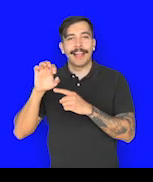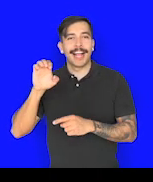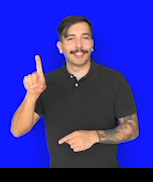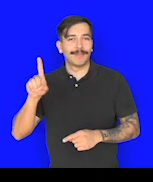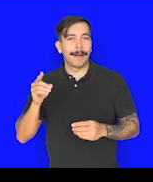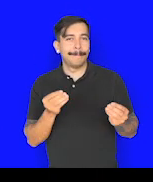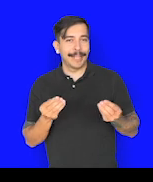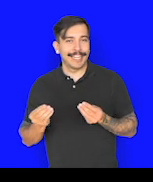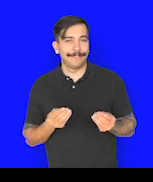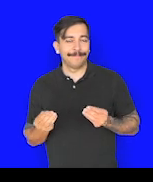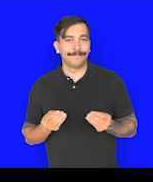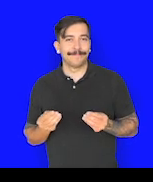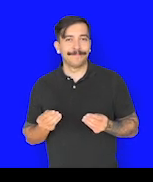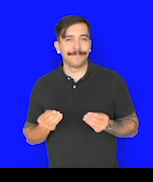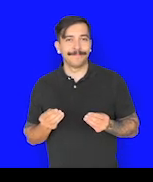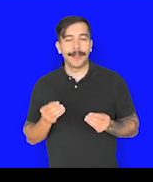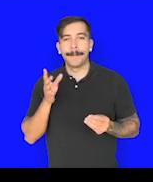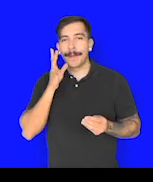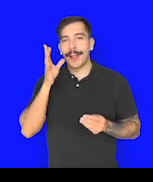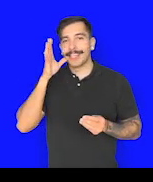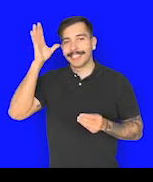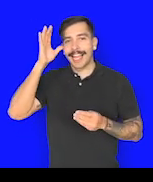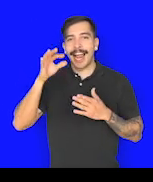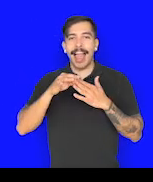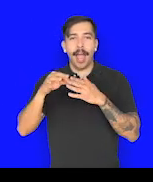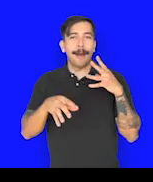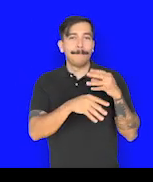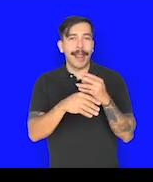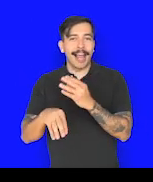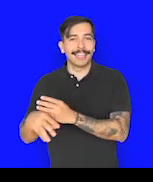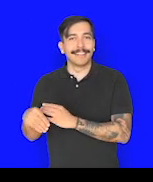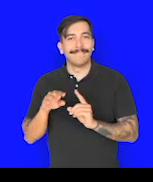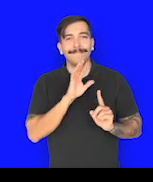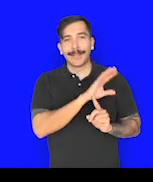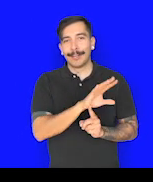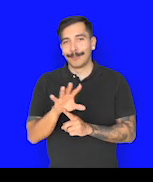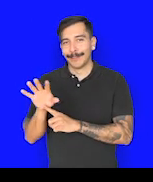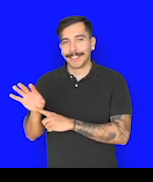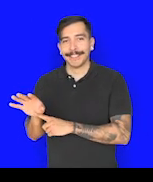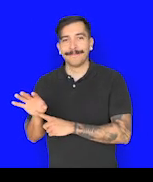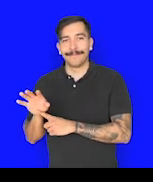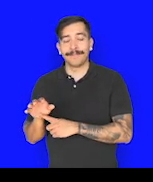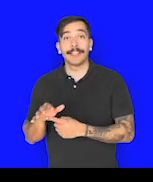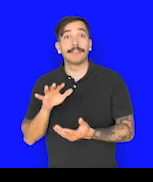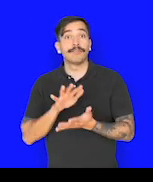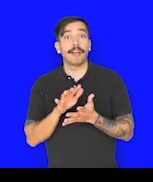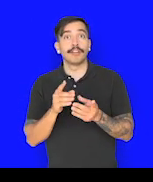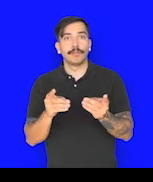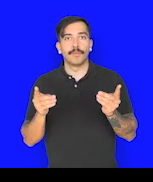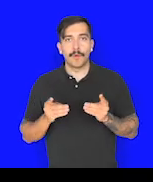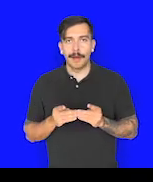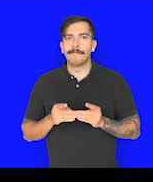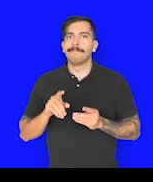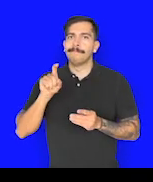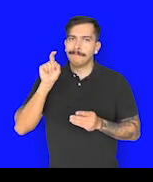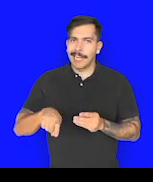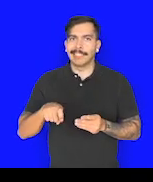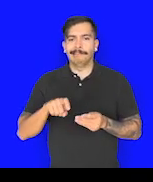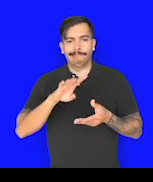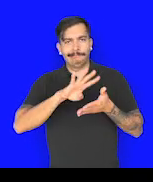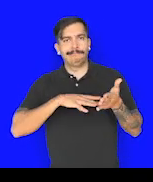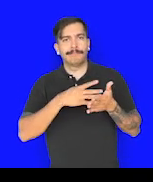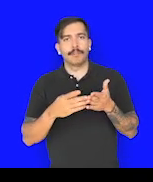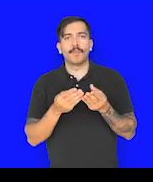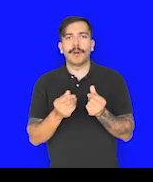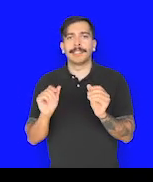Education Mediation Parent Guide and Companion videos. The school district must hold a resolution